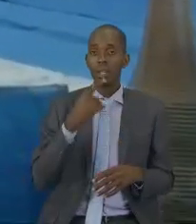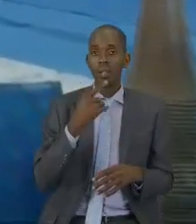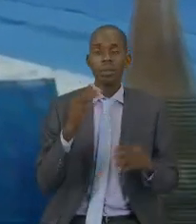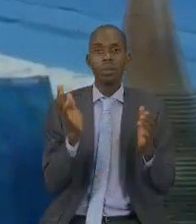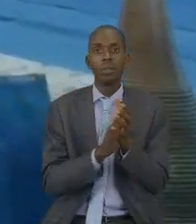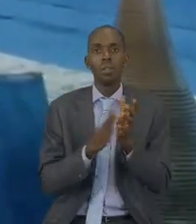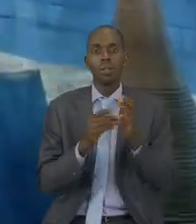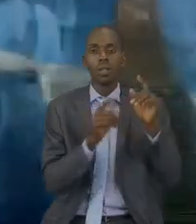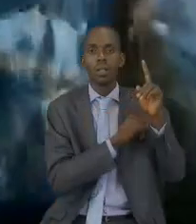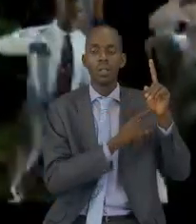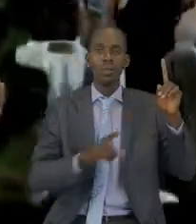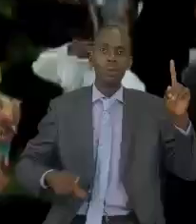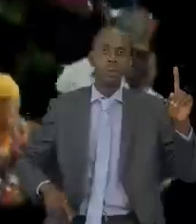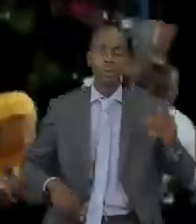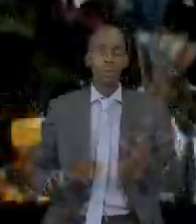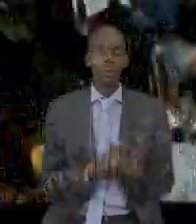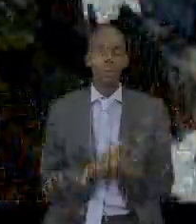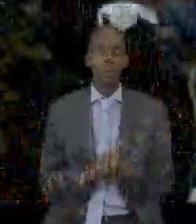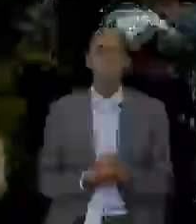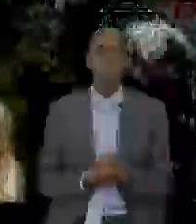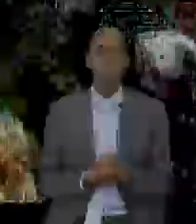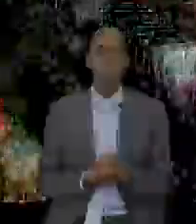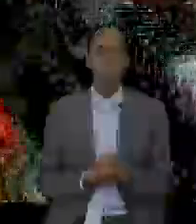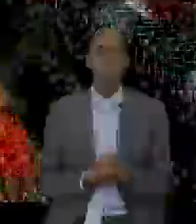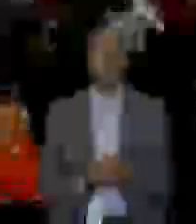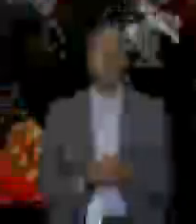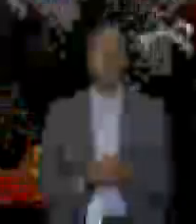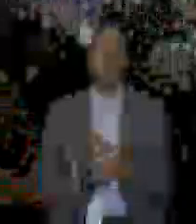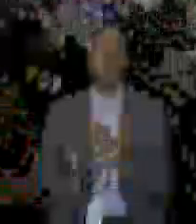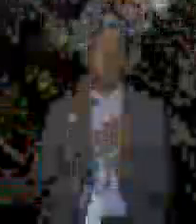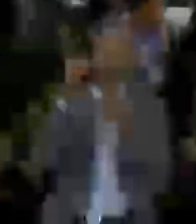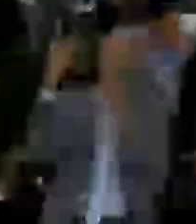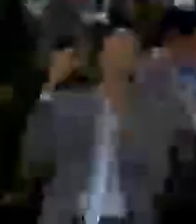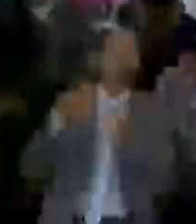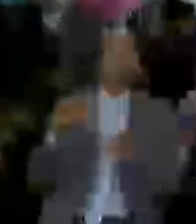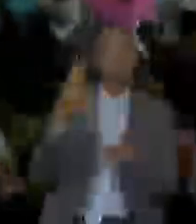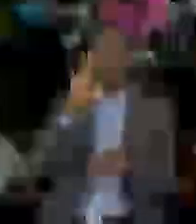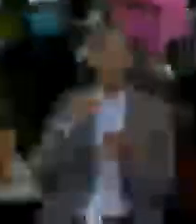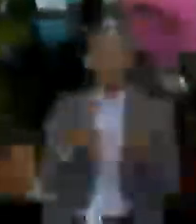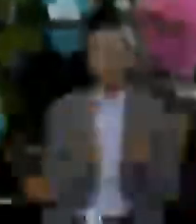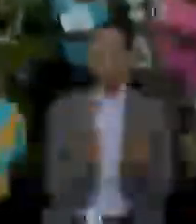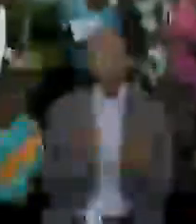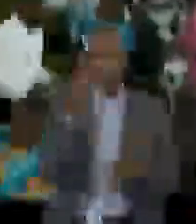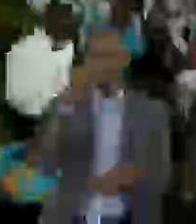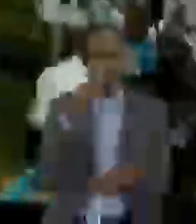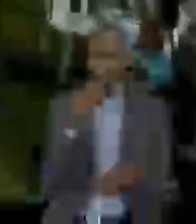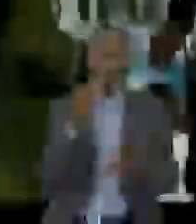the Lord. It's coming your way. What are you?